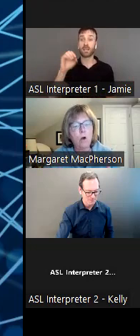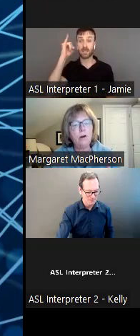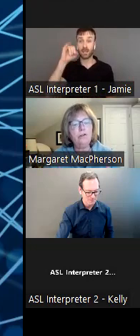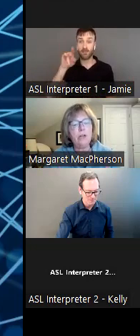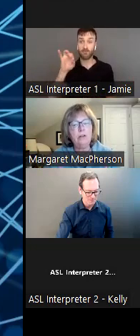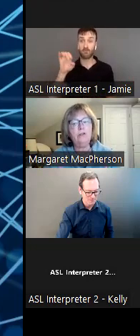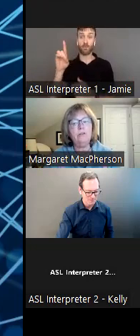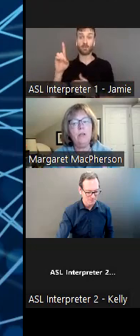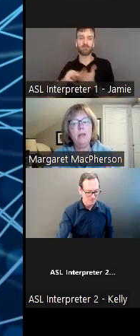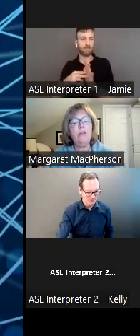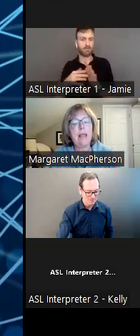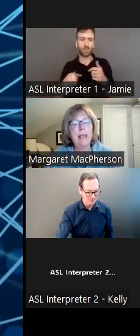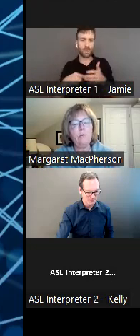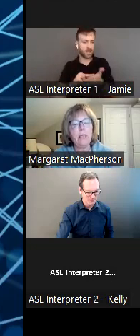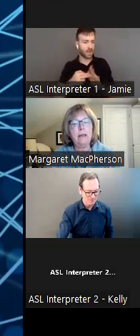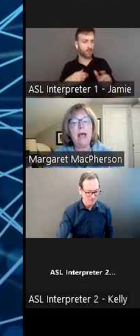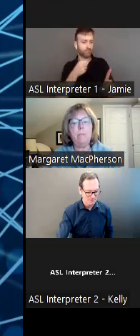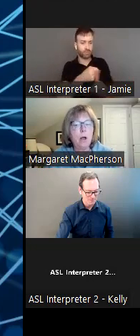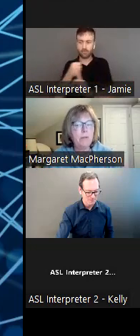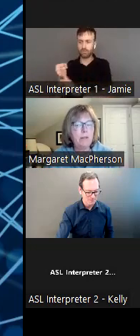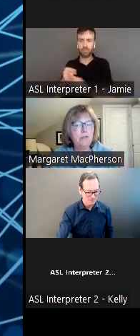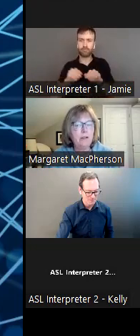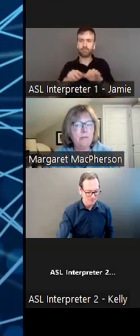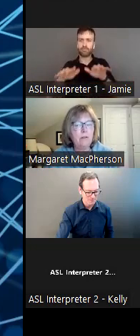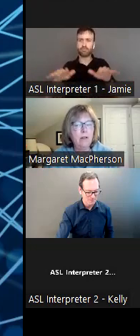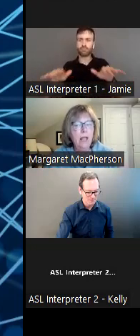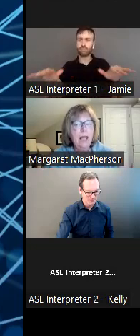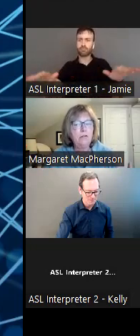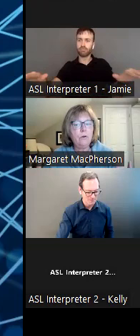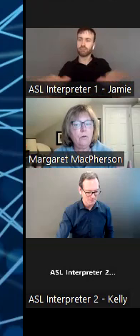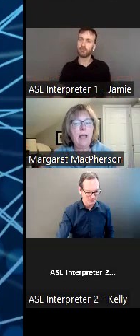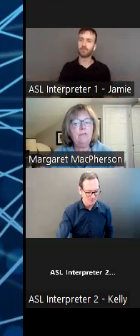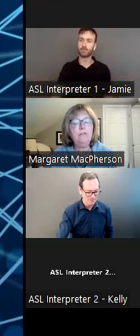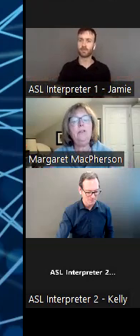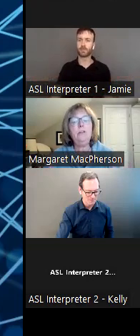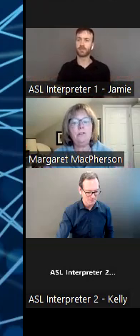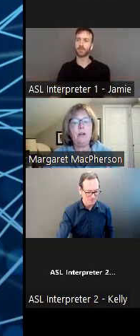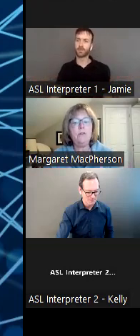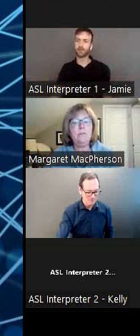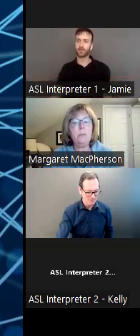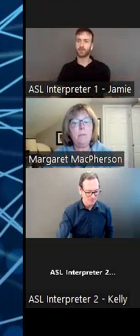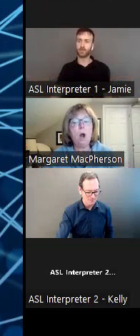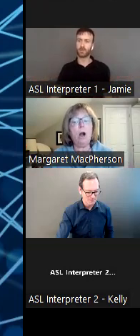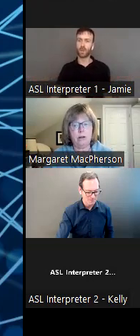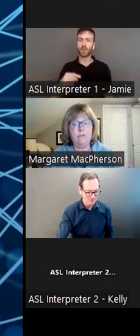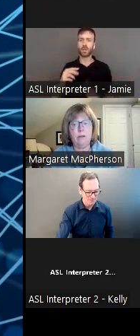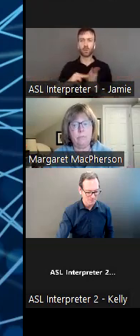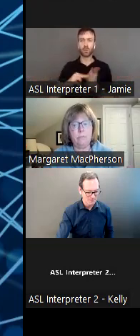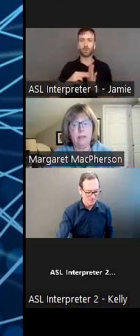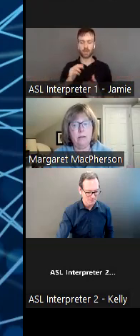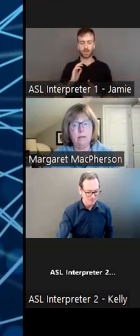driving large changes that aggregate at a population level. And so you have to see yourself as being part